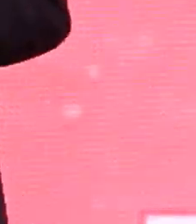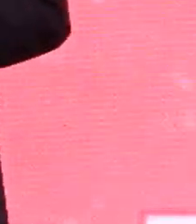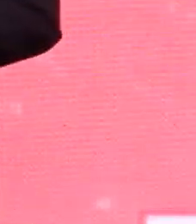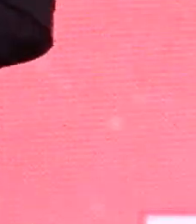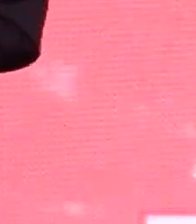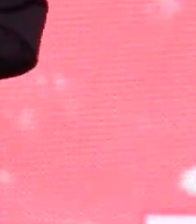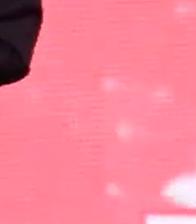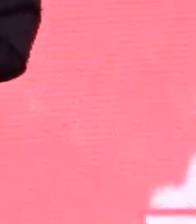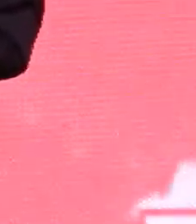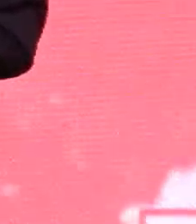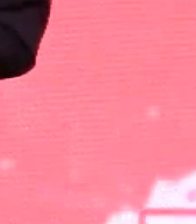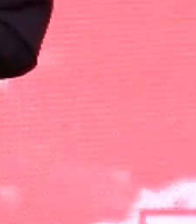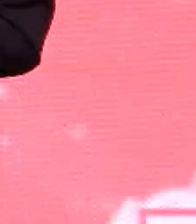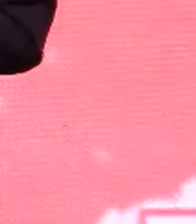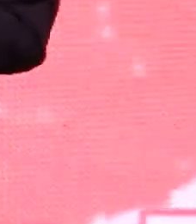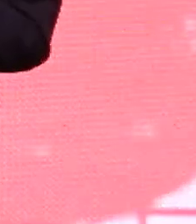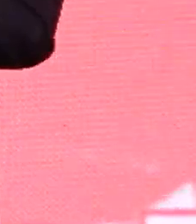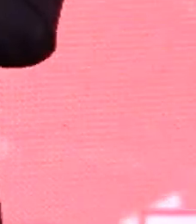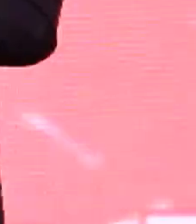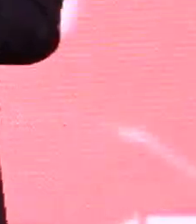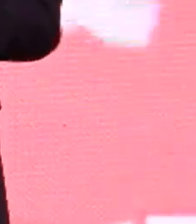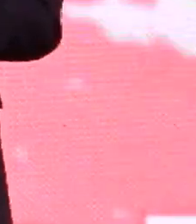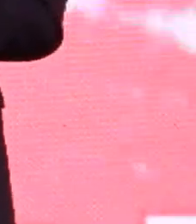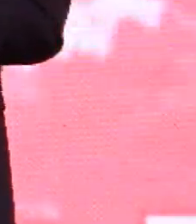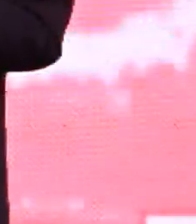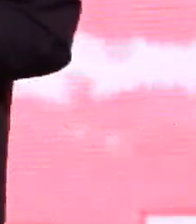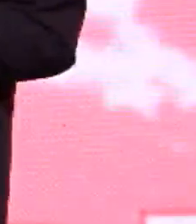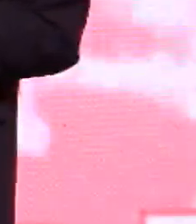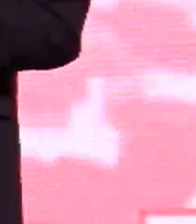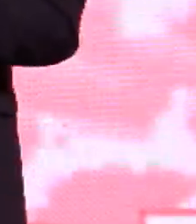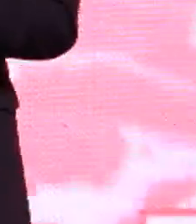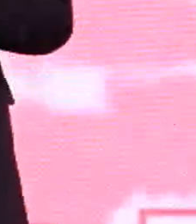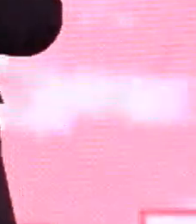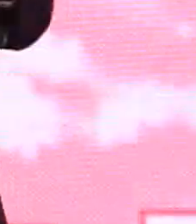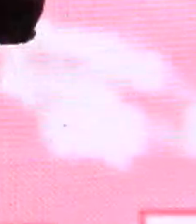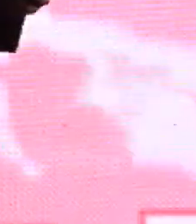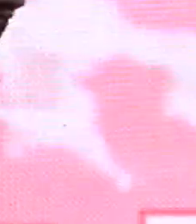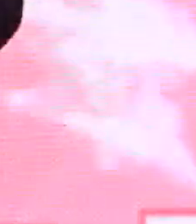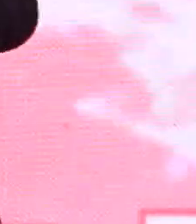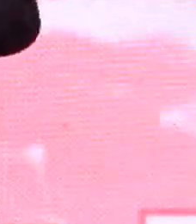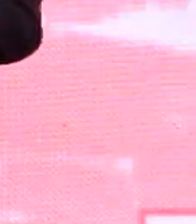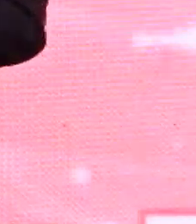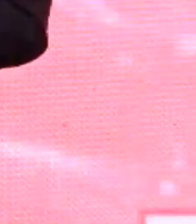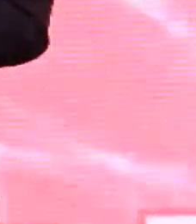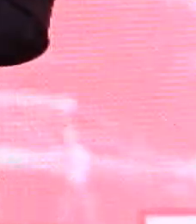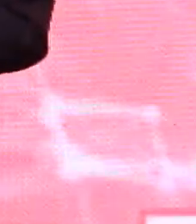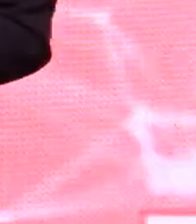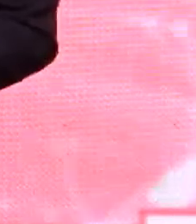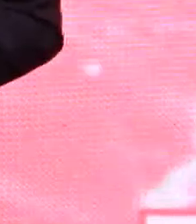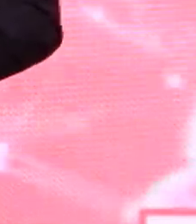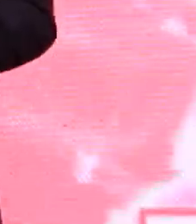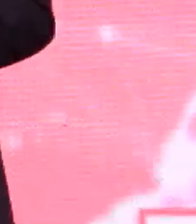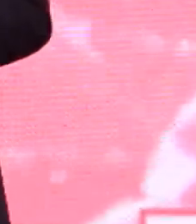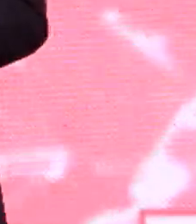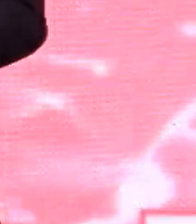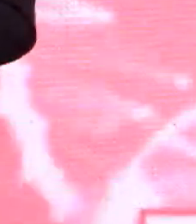the underserved communities, demonstrating how architecture relates to social upliftment. So please